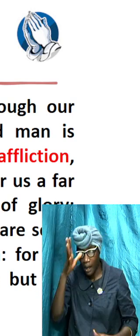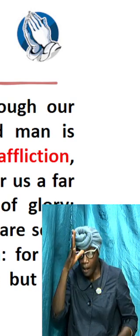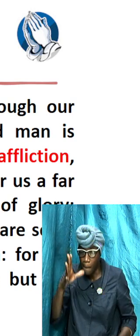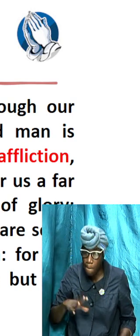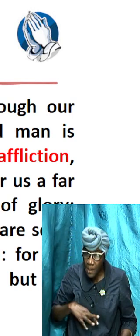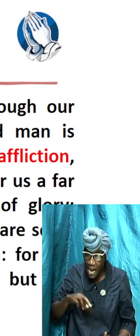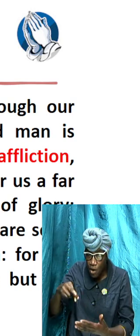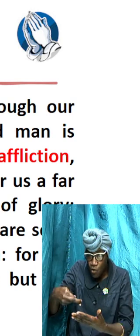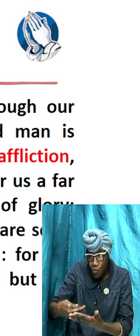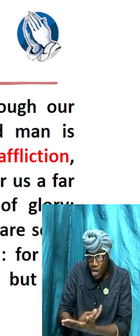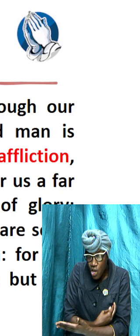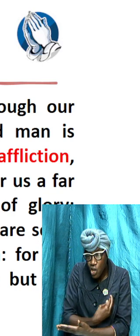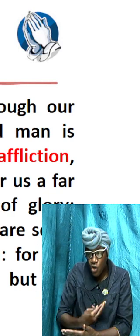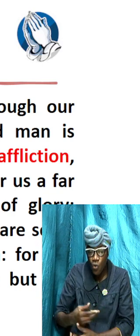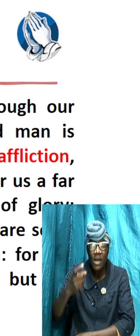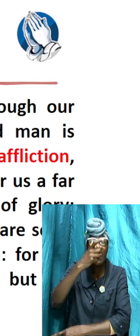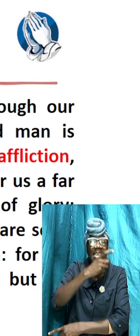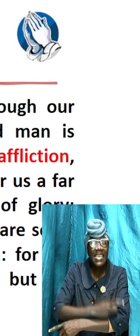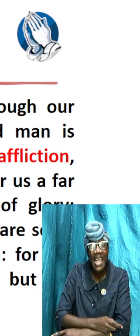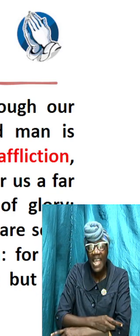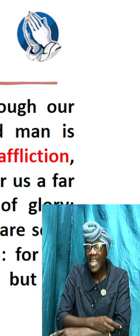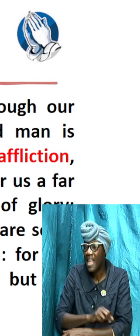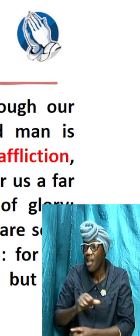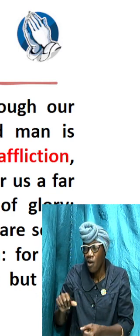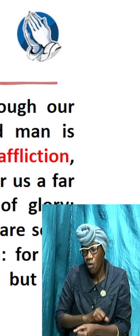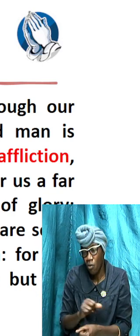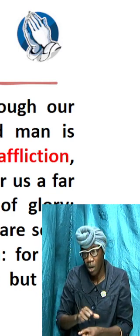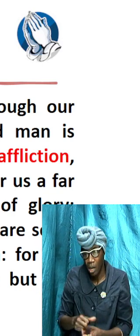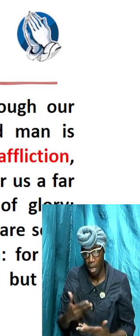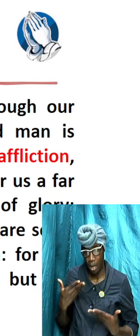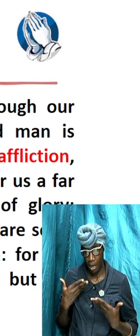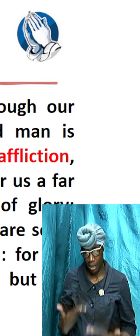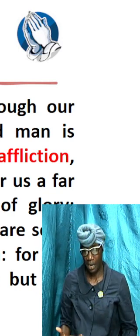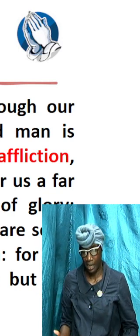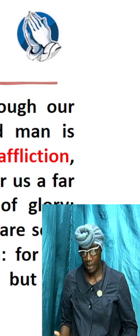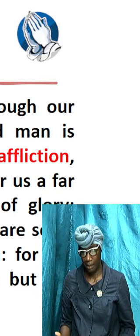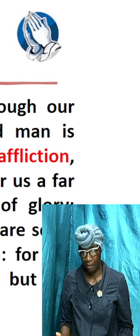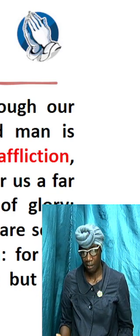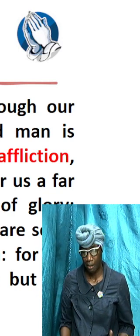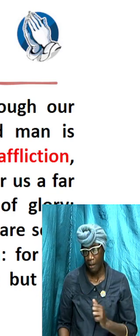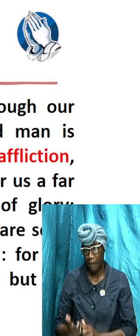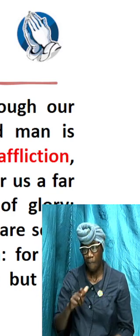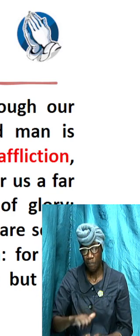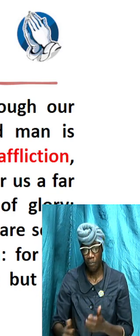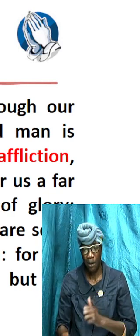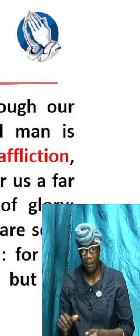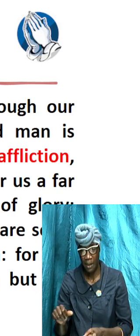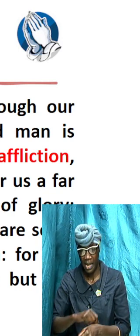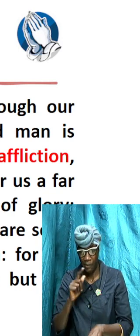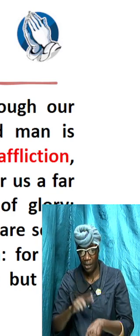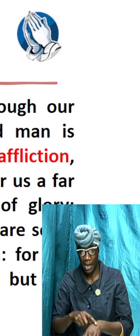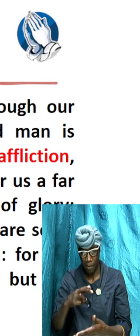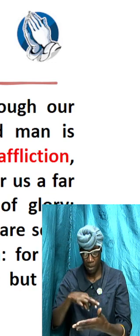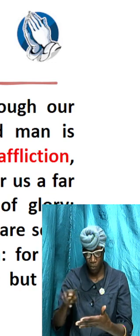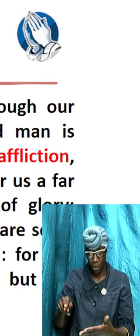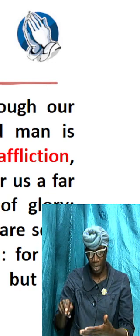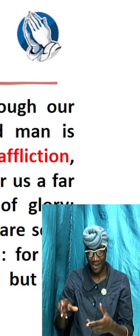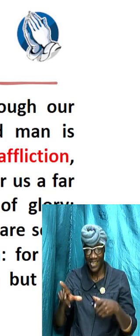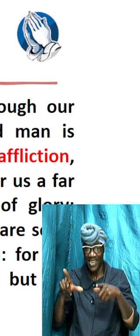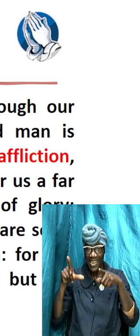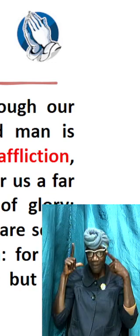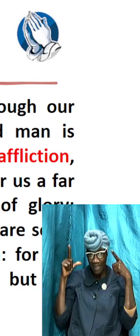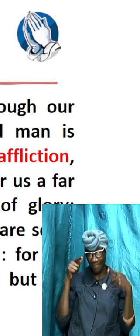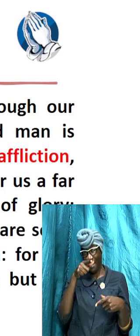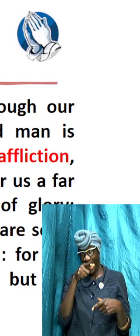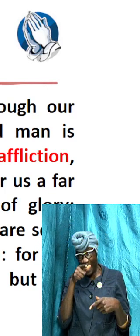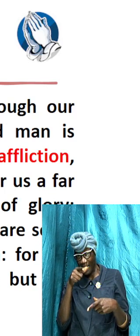day. Himself for our light afflictions. And every time I read that scripture, I smile. Because I'm like, God,